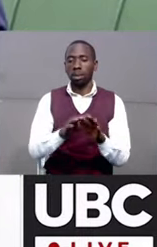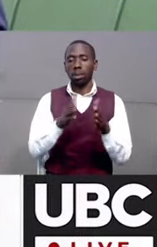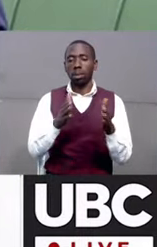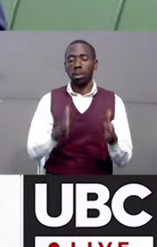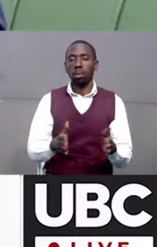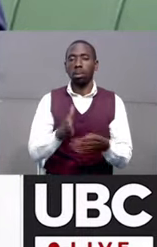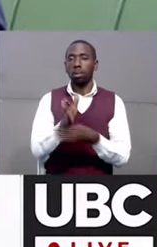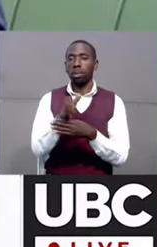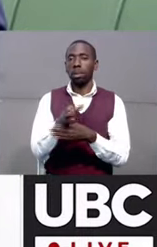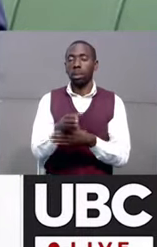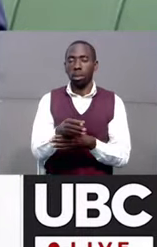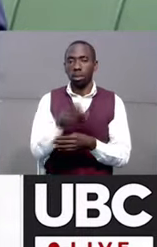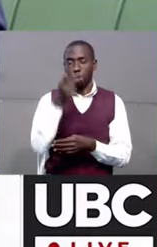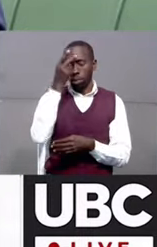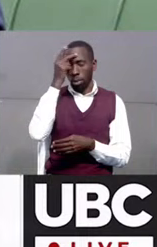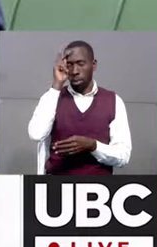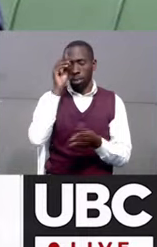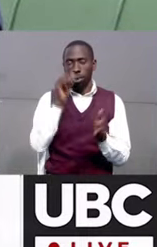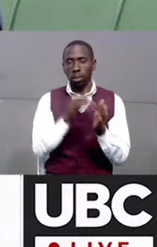for financial year